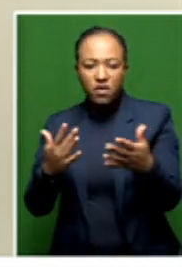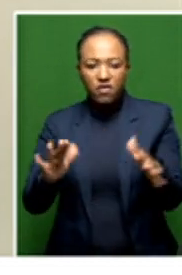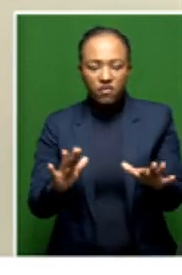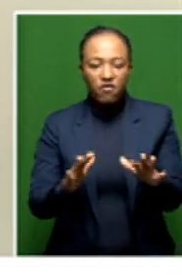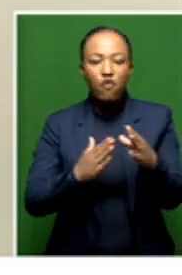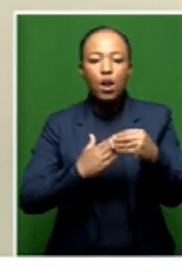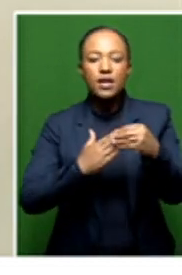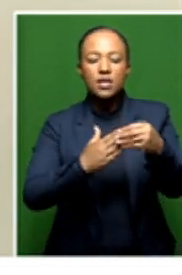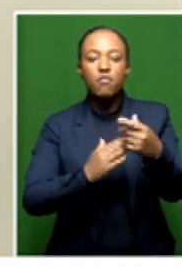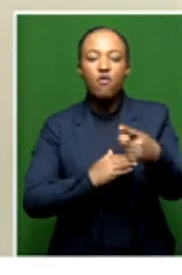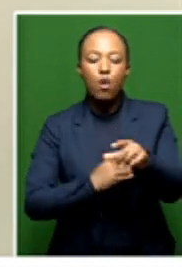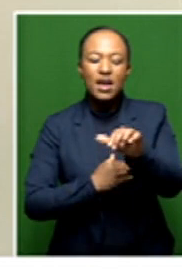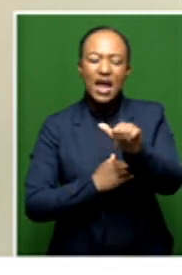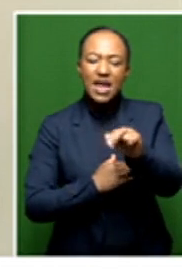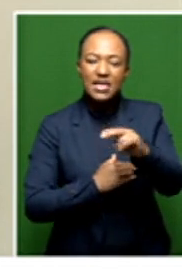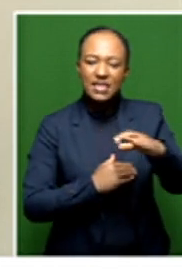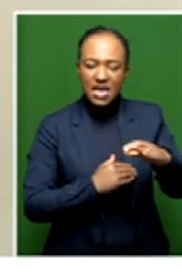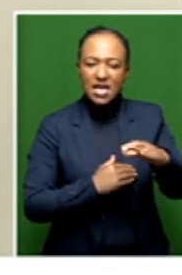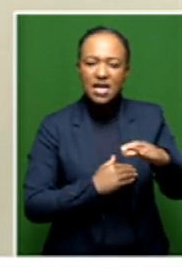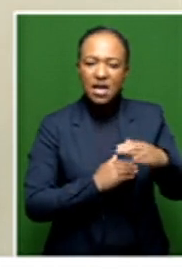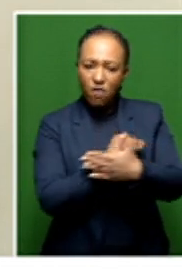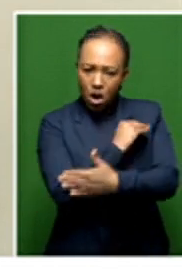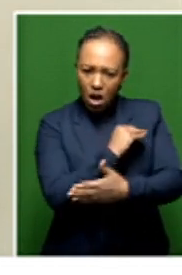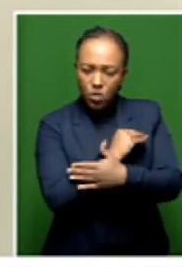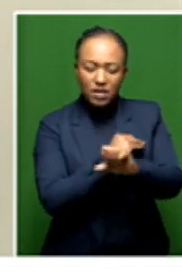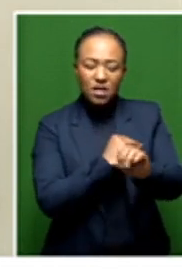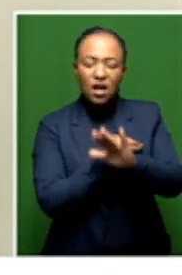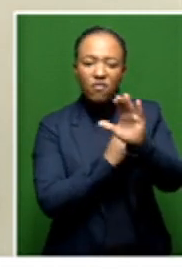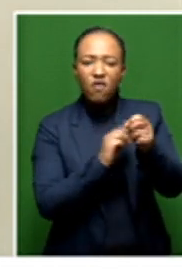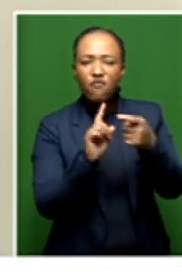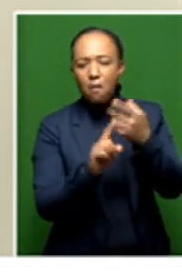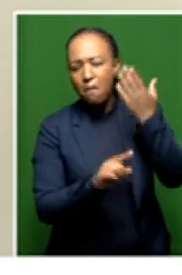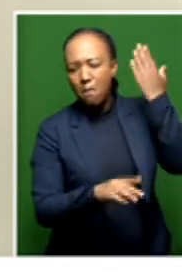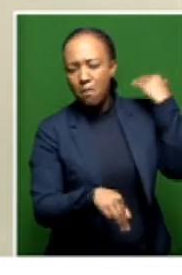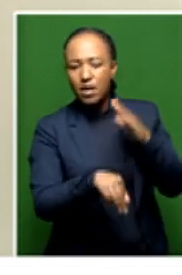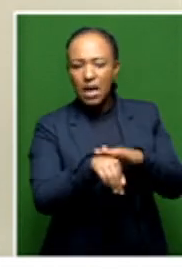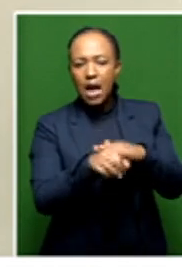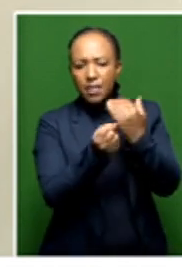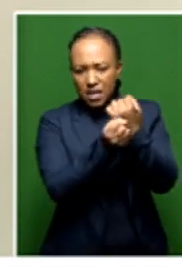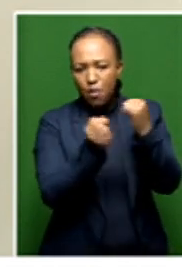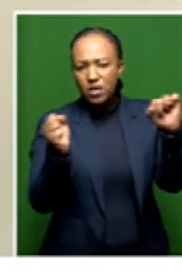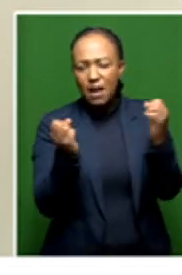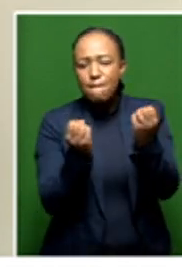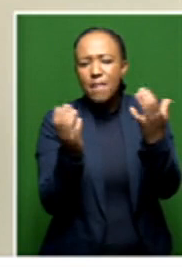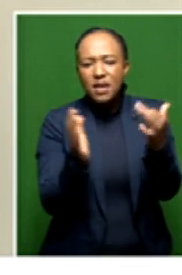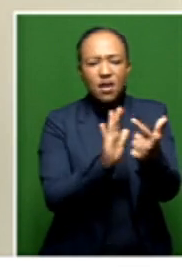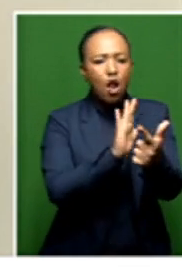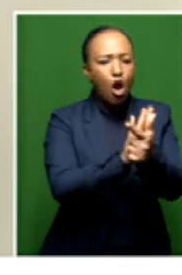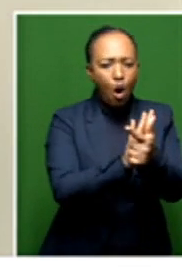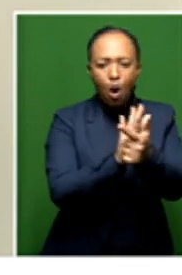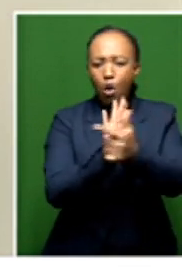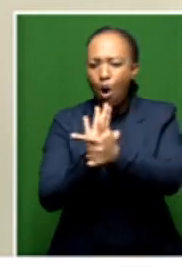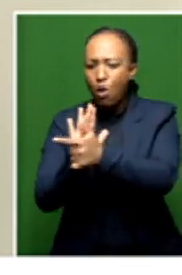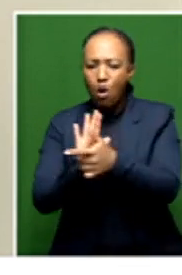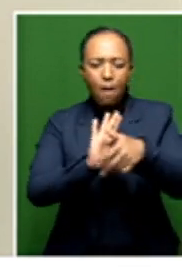in the leadership of the African National Congress in this country of South Africa since the dawn of democracy. We have passed many laws. We have amended